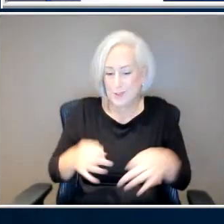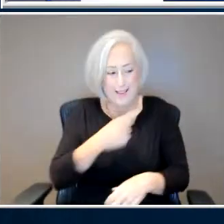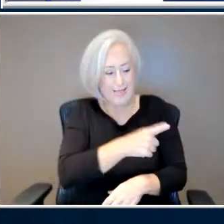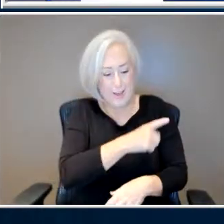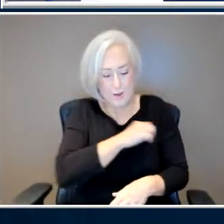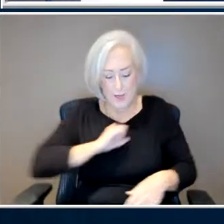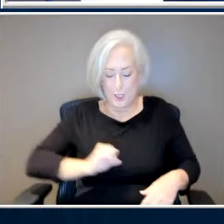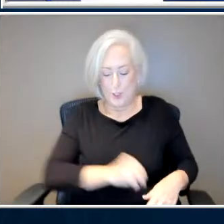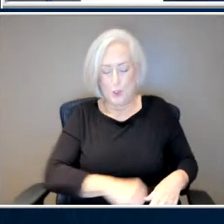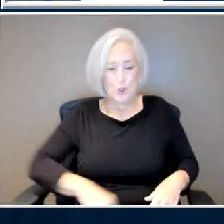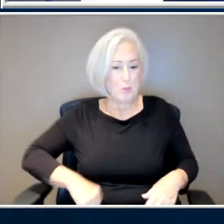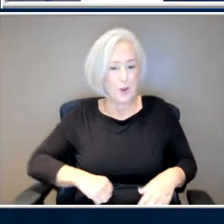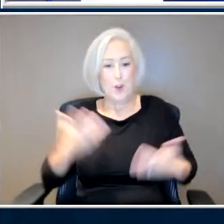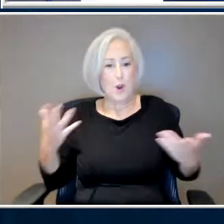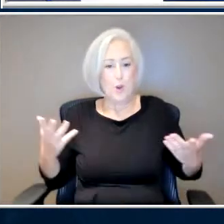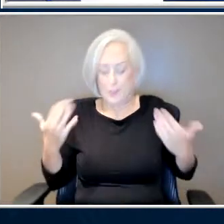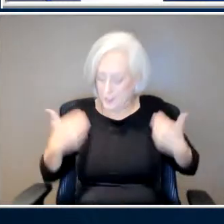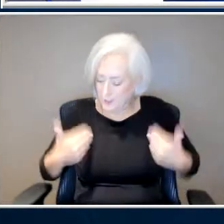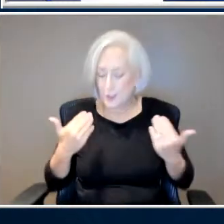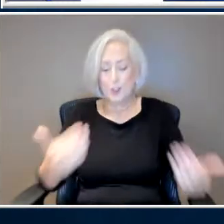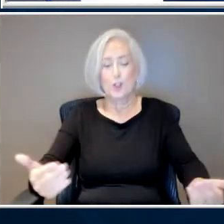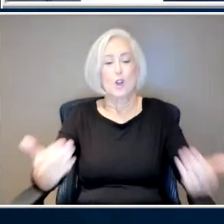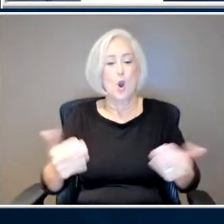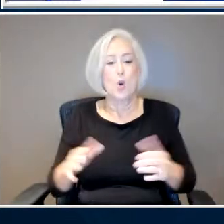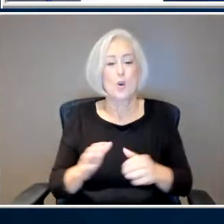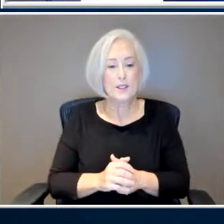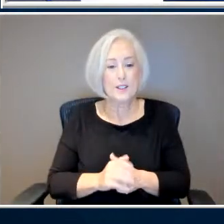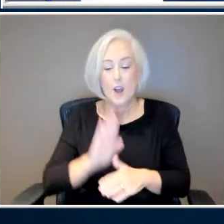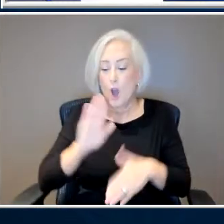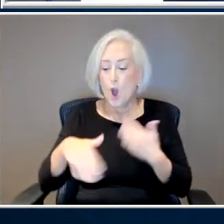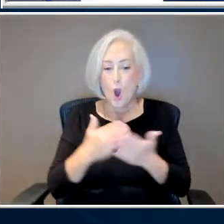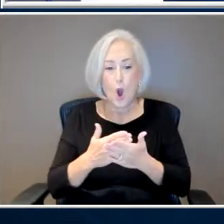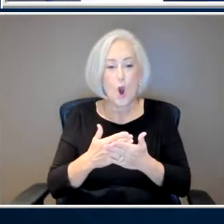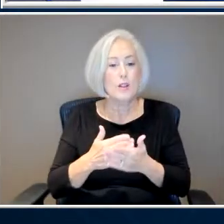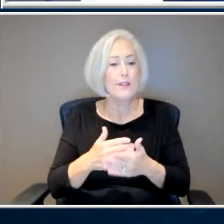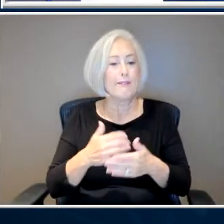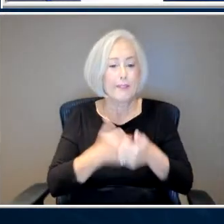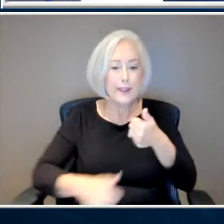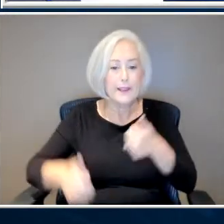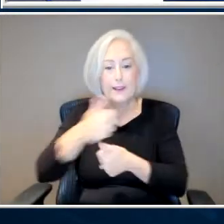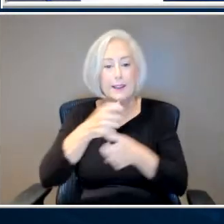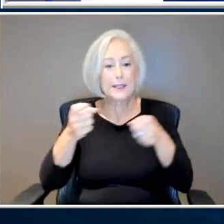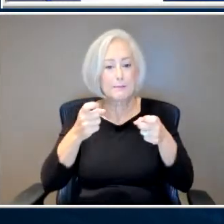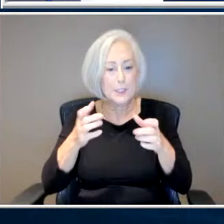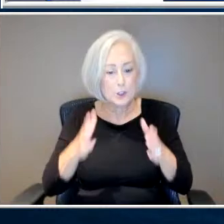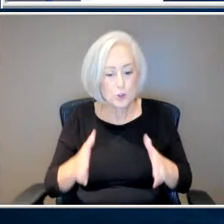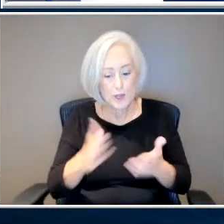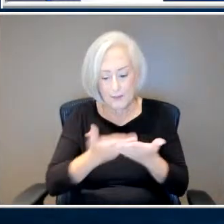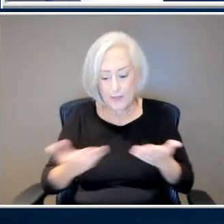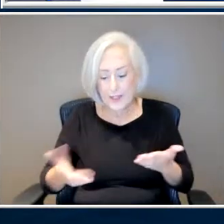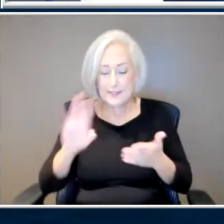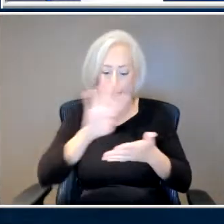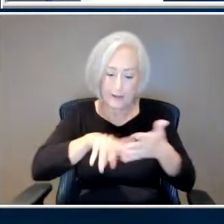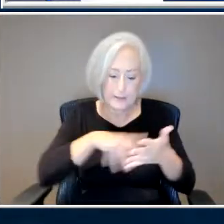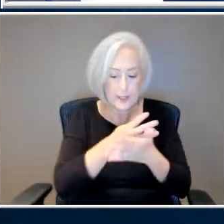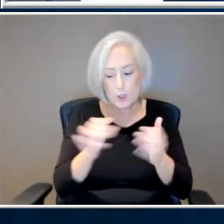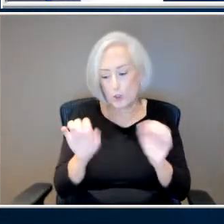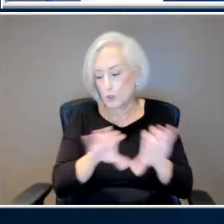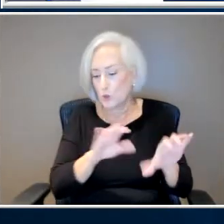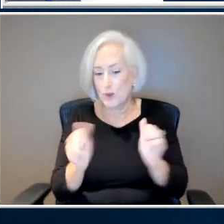of all the administrative things of scheduling and keeping files. They'll figure it out." And I